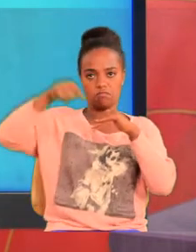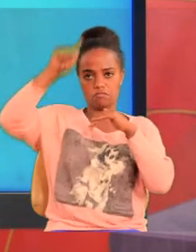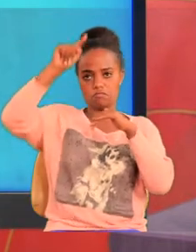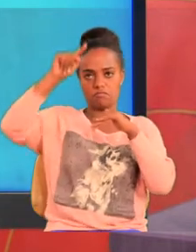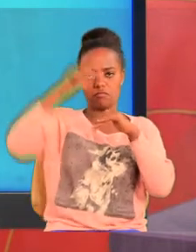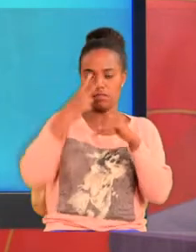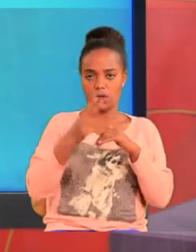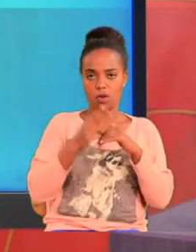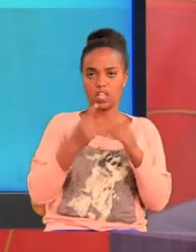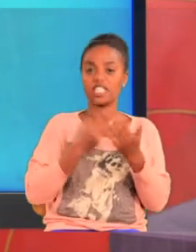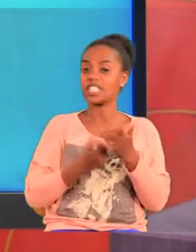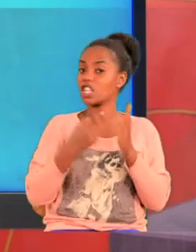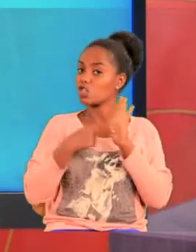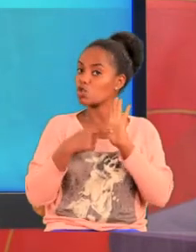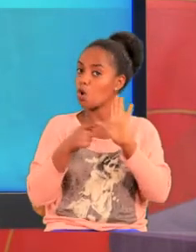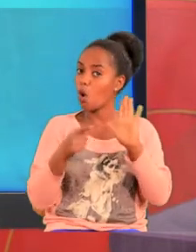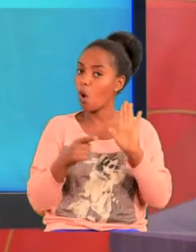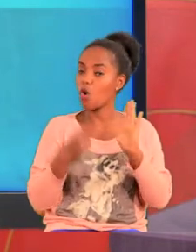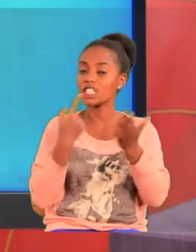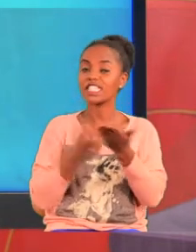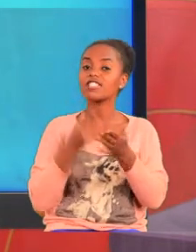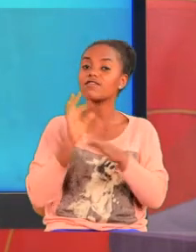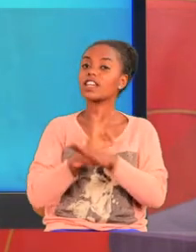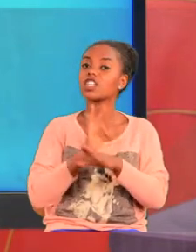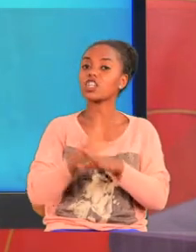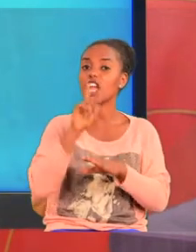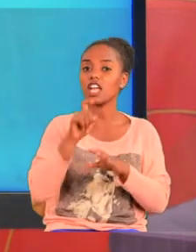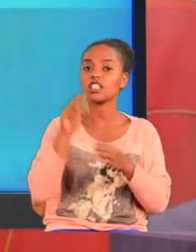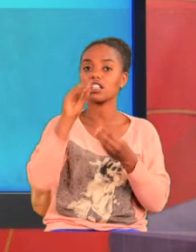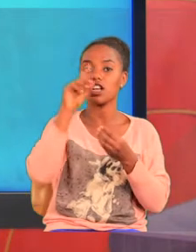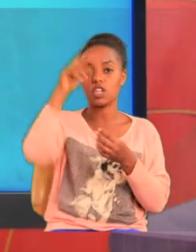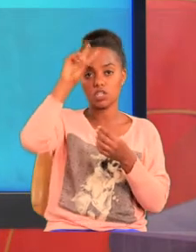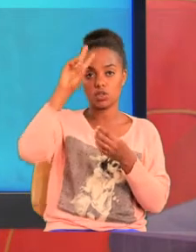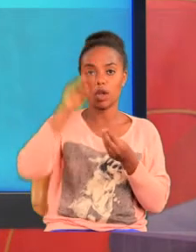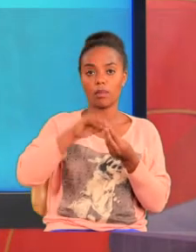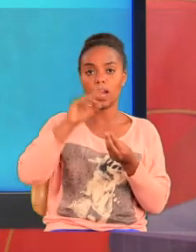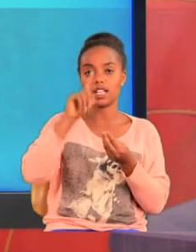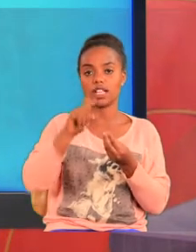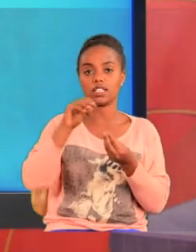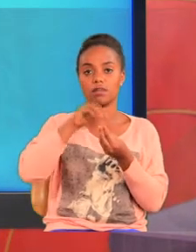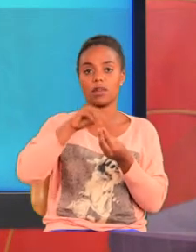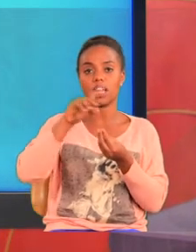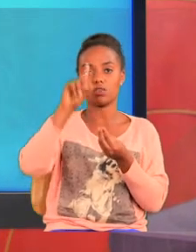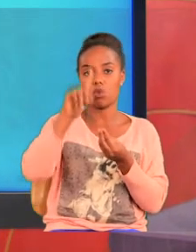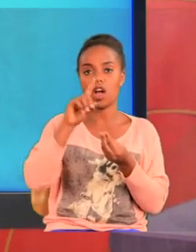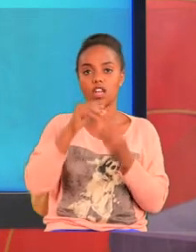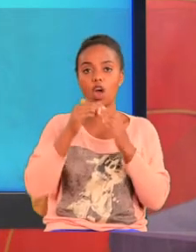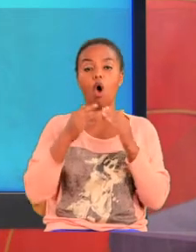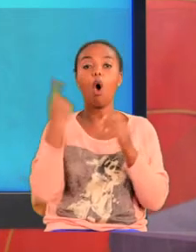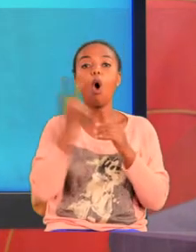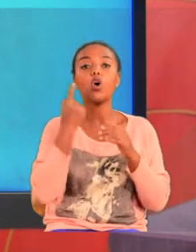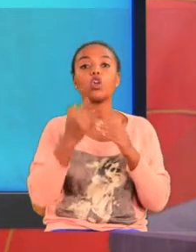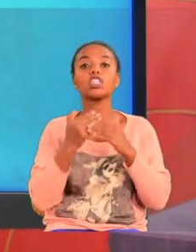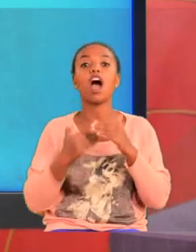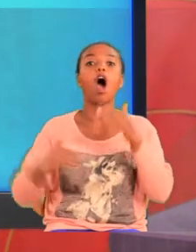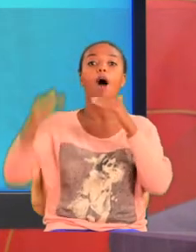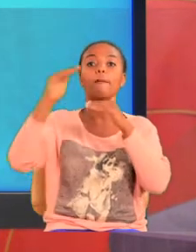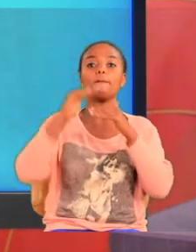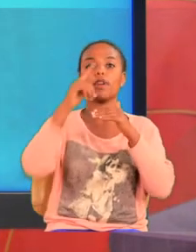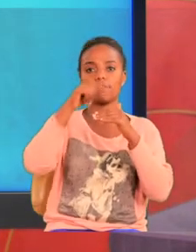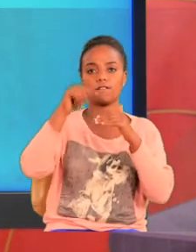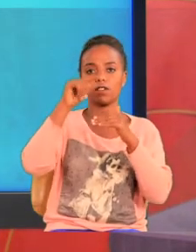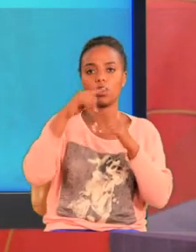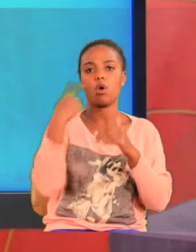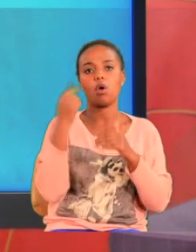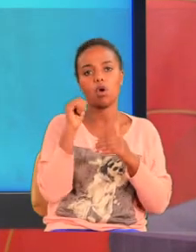shows this function, x squared plus x plus 1, is always above x-axis. It's always positive for any real